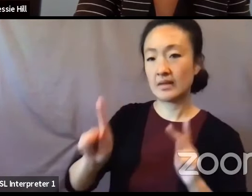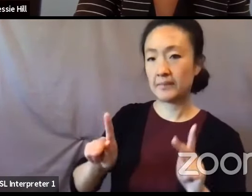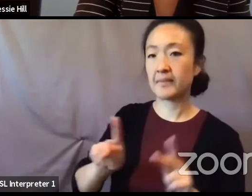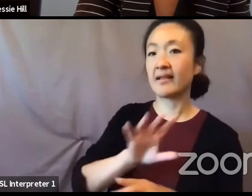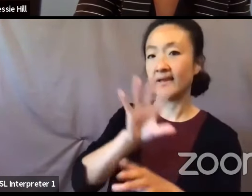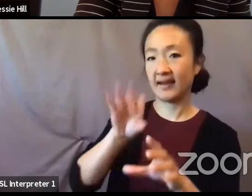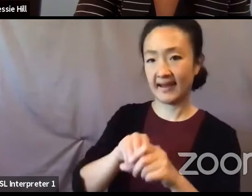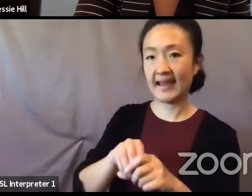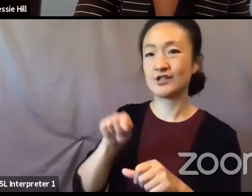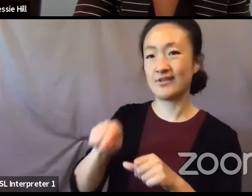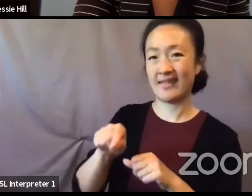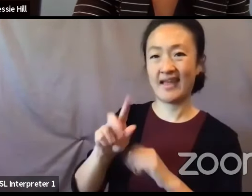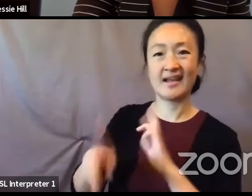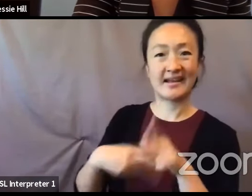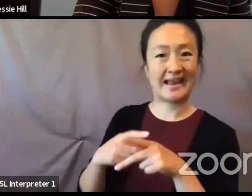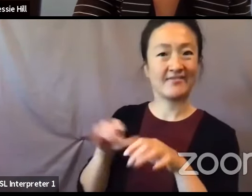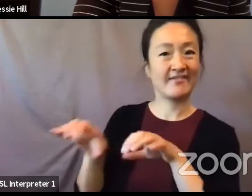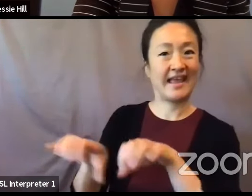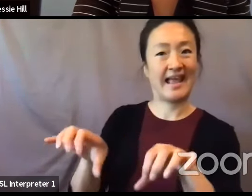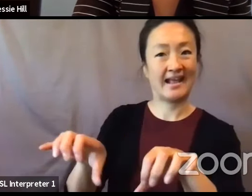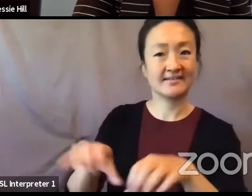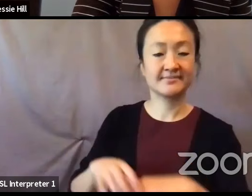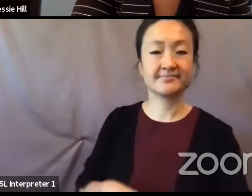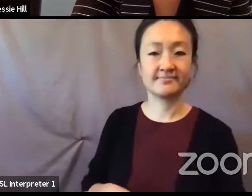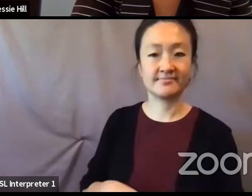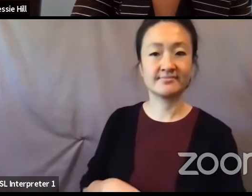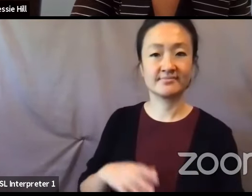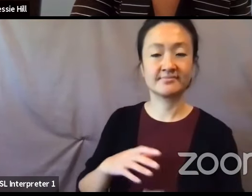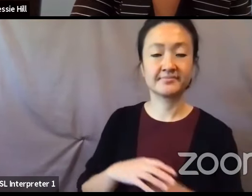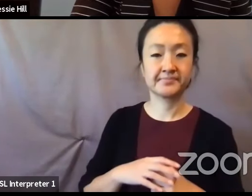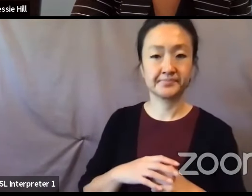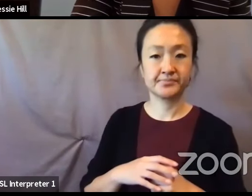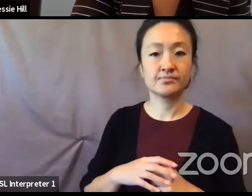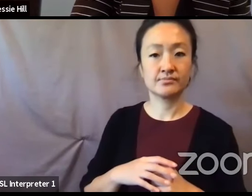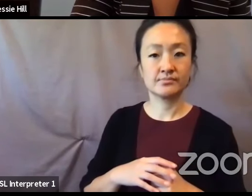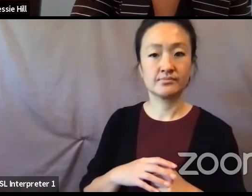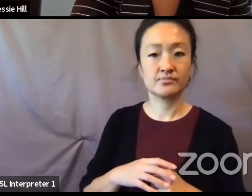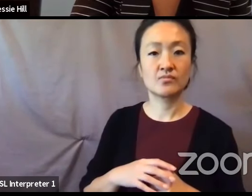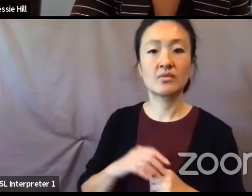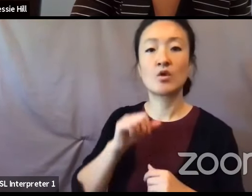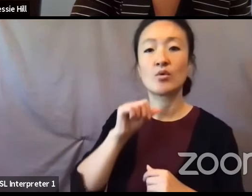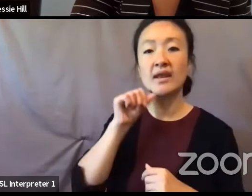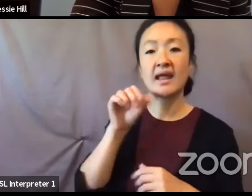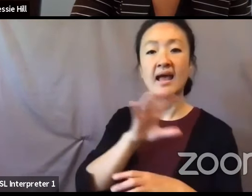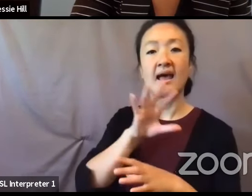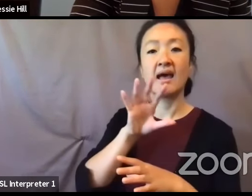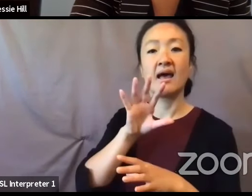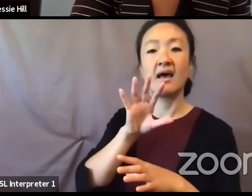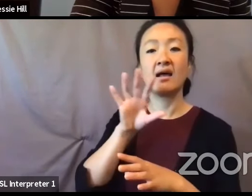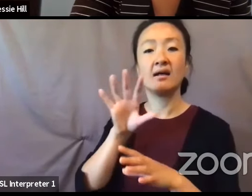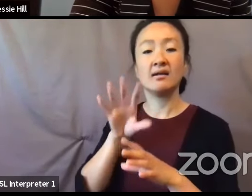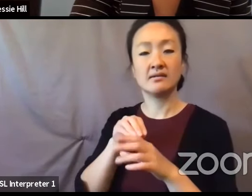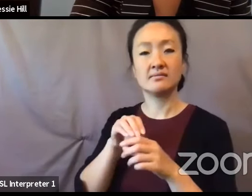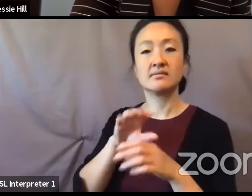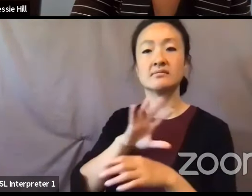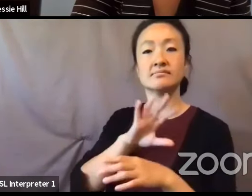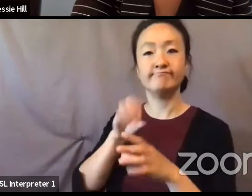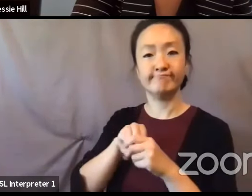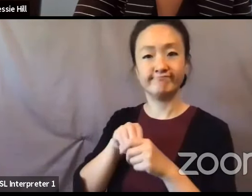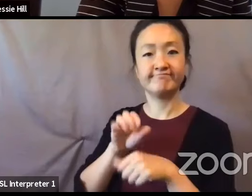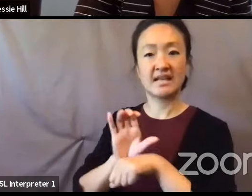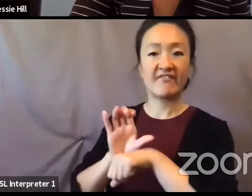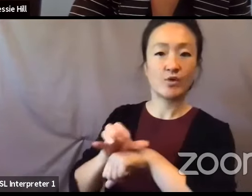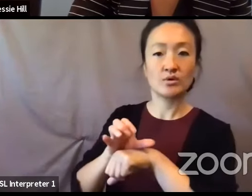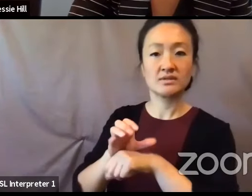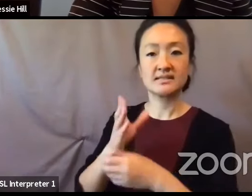activity and then, you know, will withhold or not engage in certain restrictions on them. And it certainly seems that